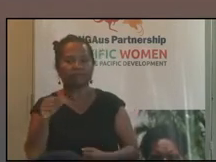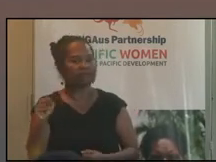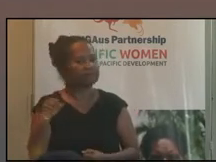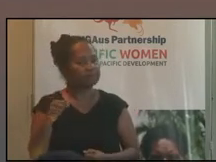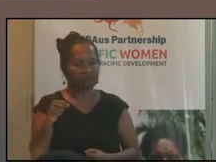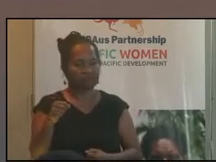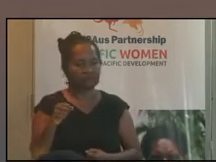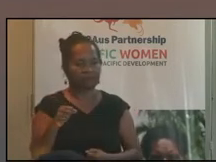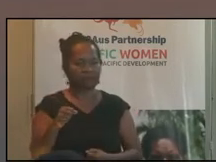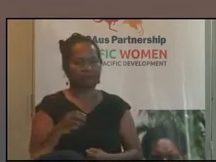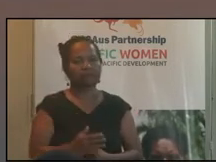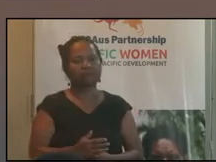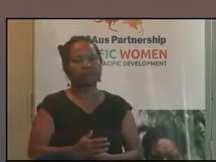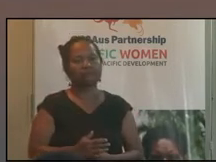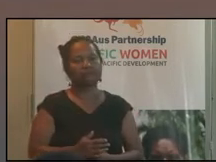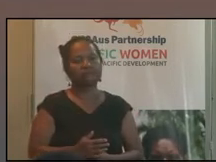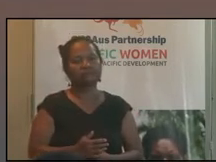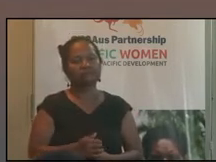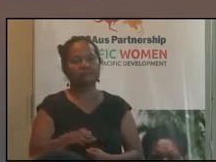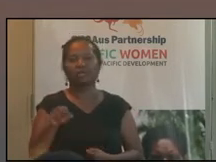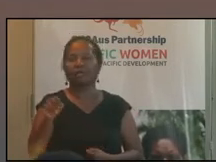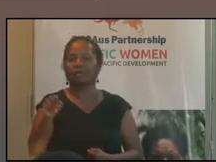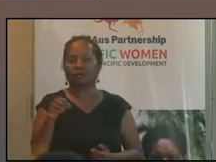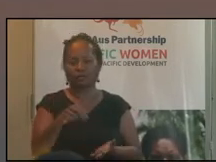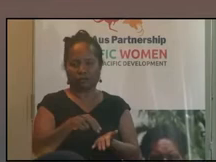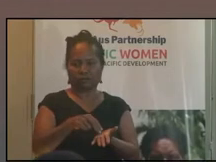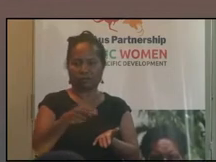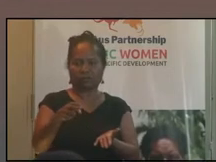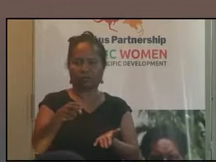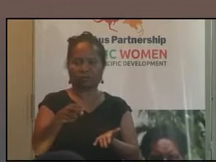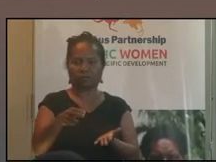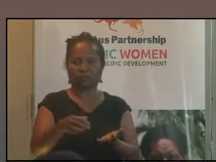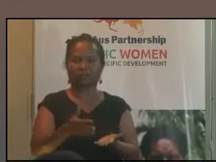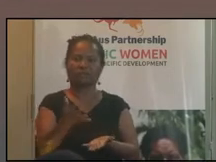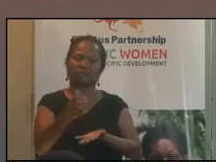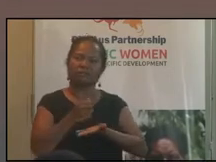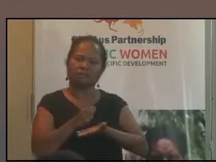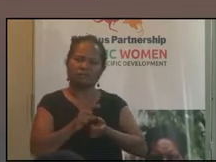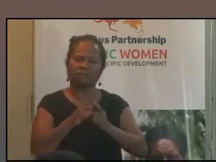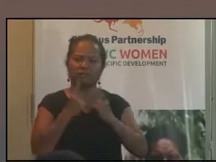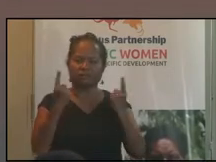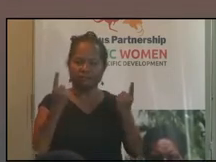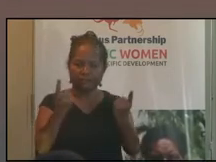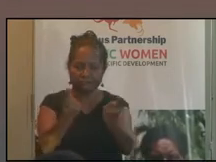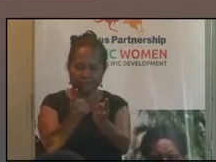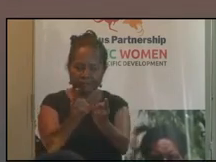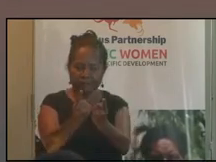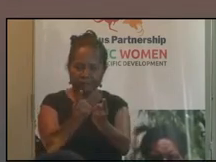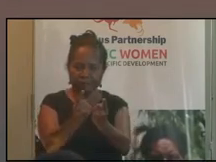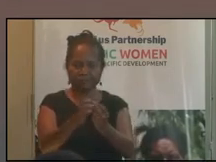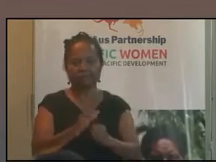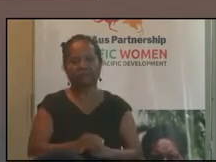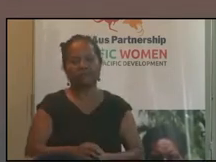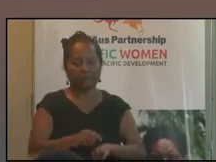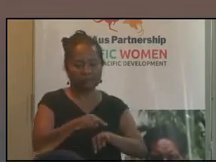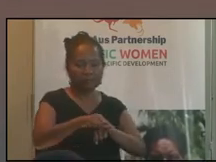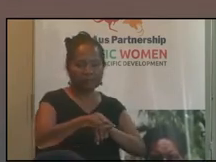to success. So notwithstanding the amount of resources, the access to networking and campaign methods, and even the